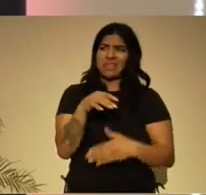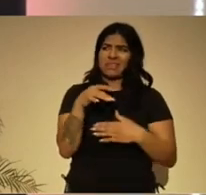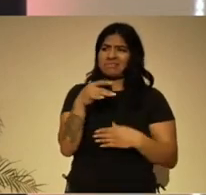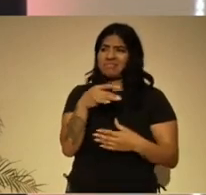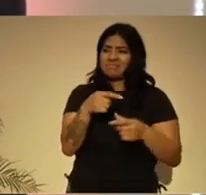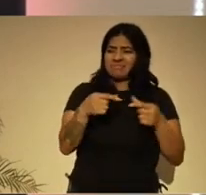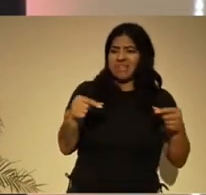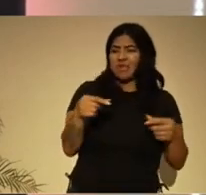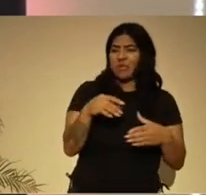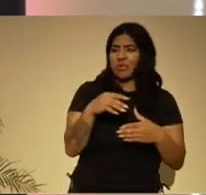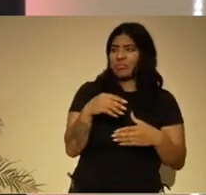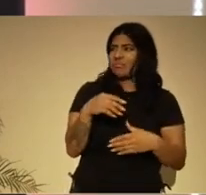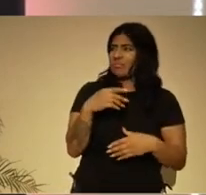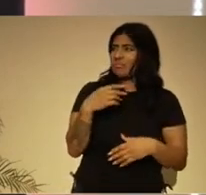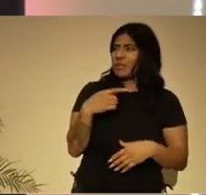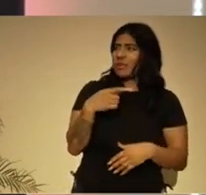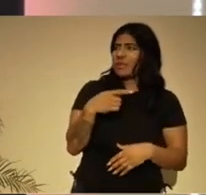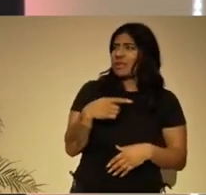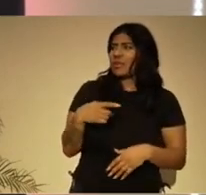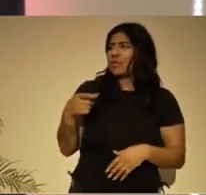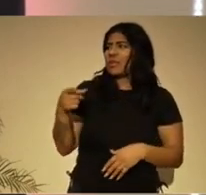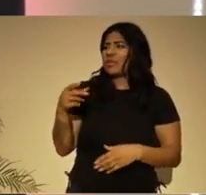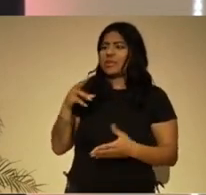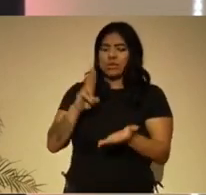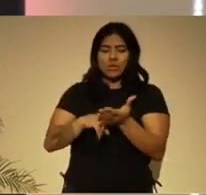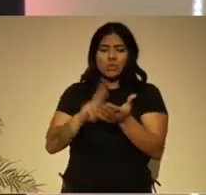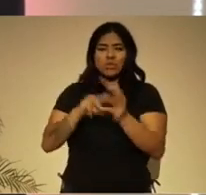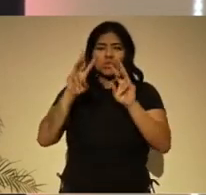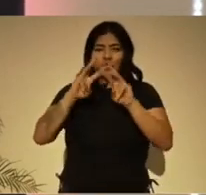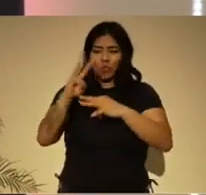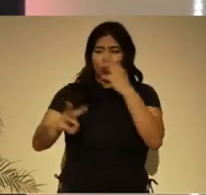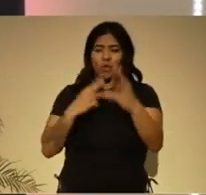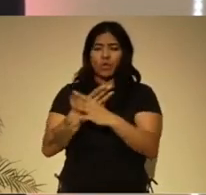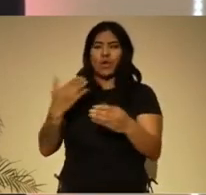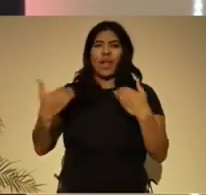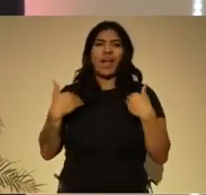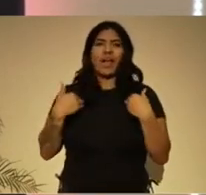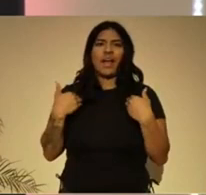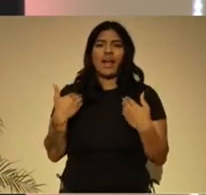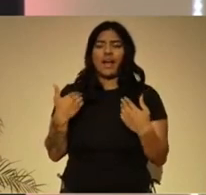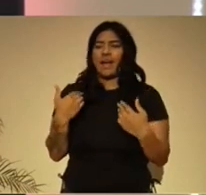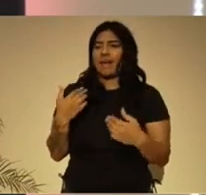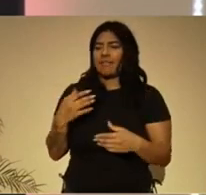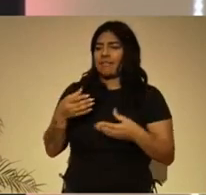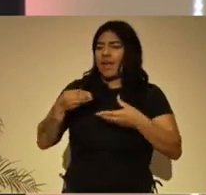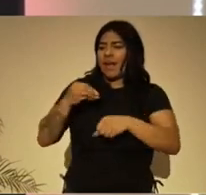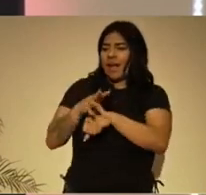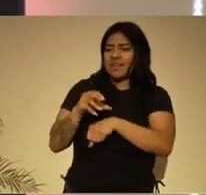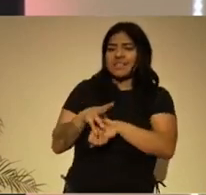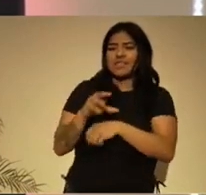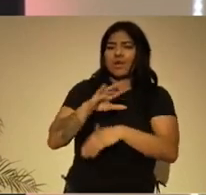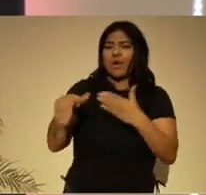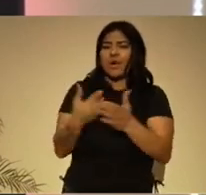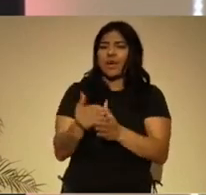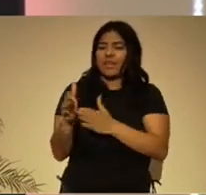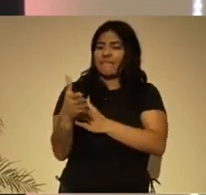Or, like, in the sushi world, like, you get access to all of the different fishes, but, like, a bluefin tuna, and then you're just like, hold on, that